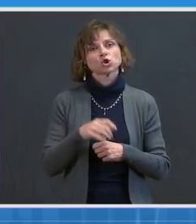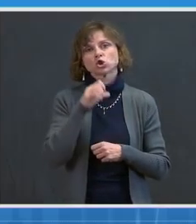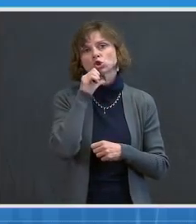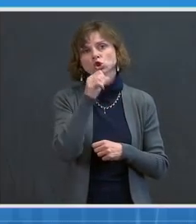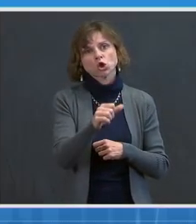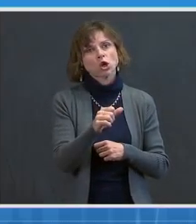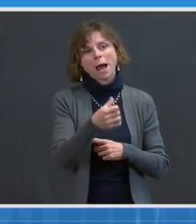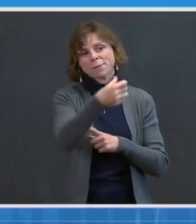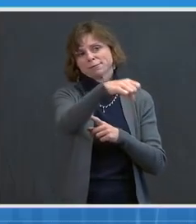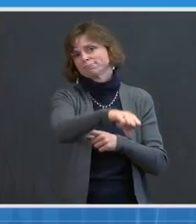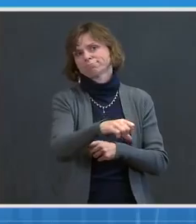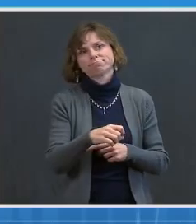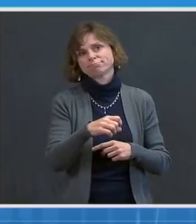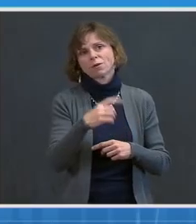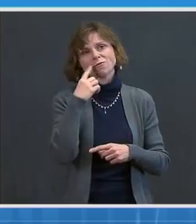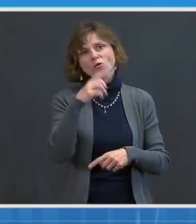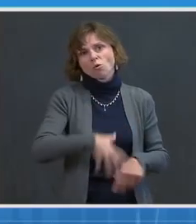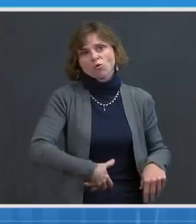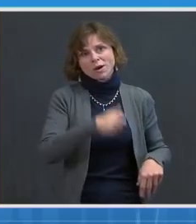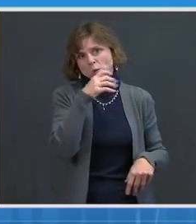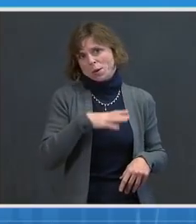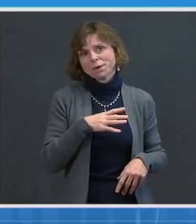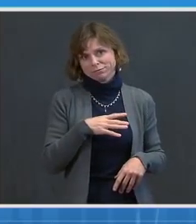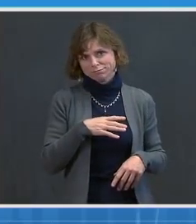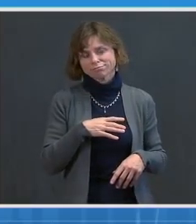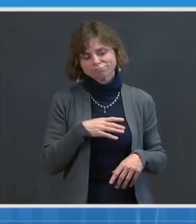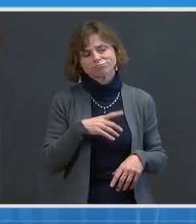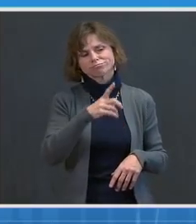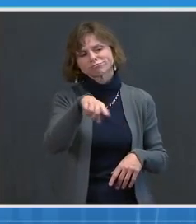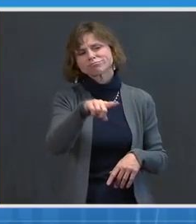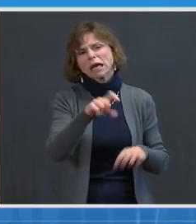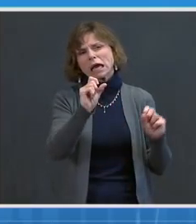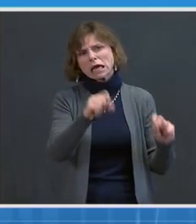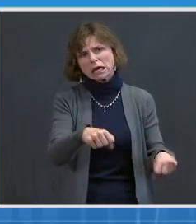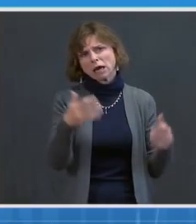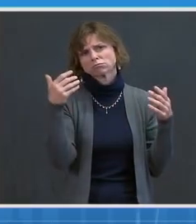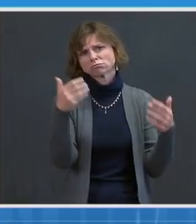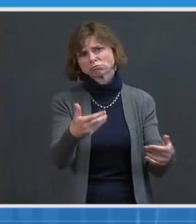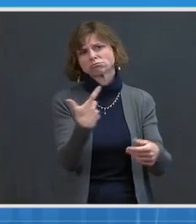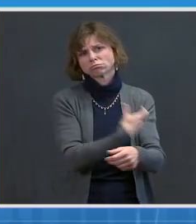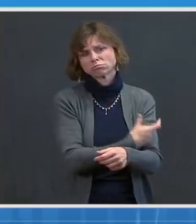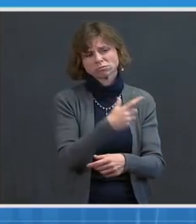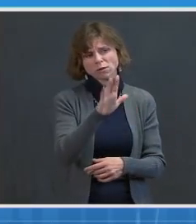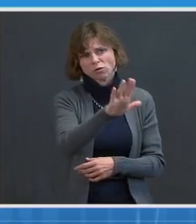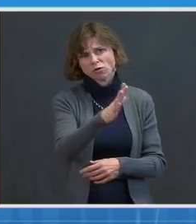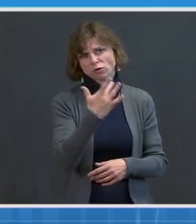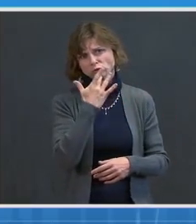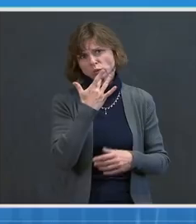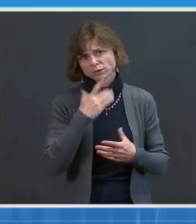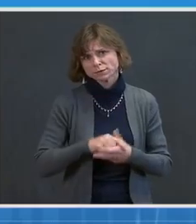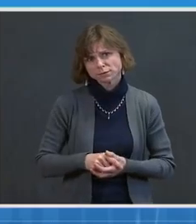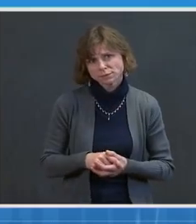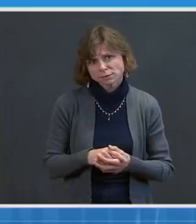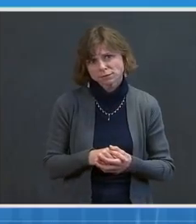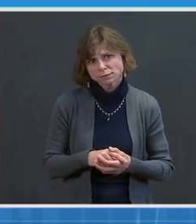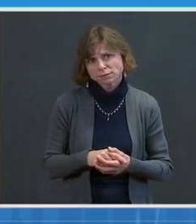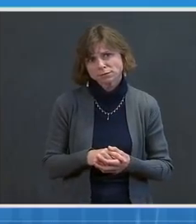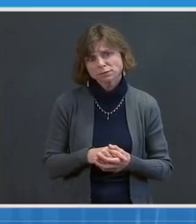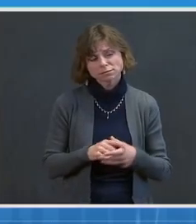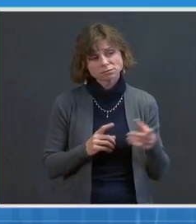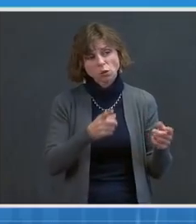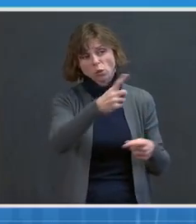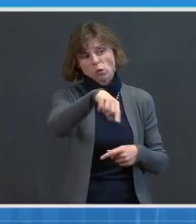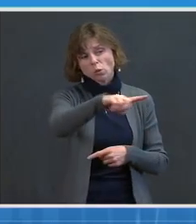pregnant individuals, and that pregnant individuals may choose to receive a COVID-19 vaccine, and they should have a conversation with